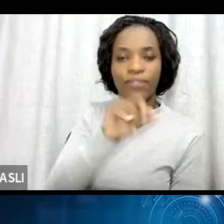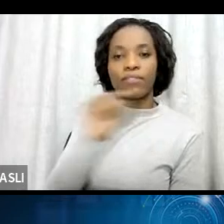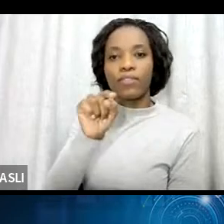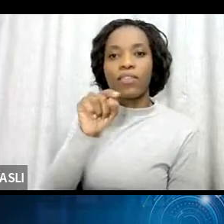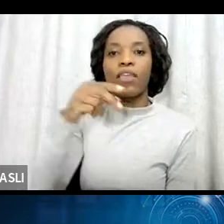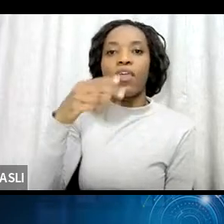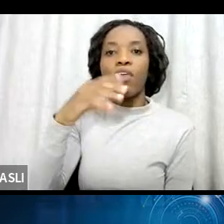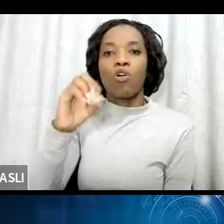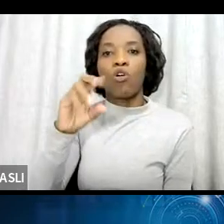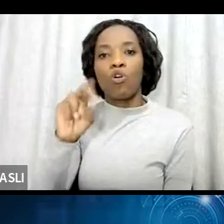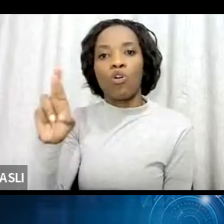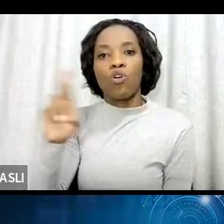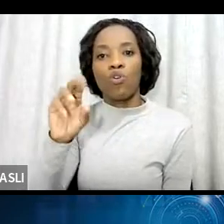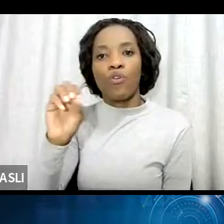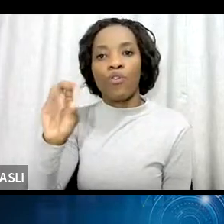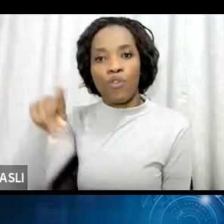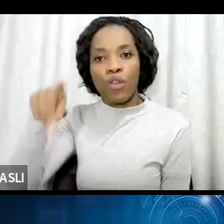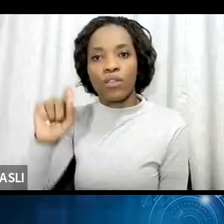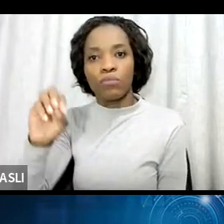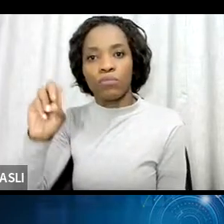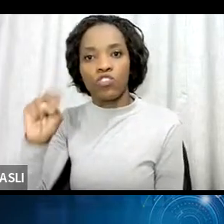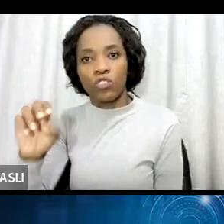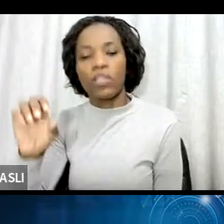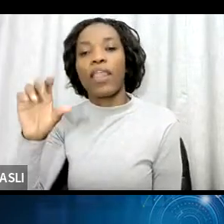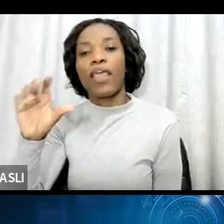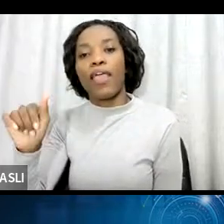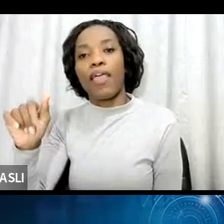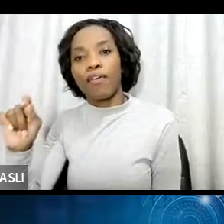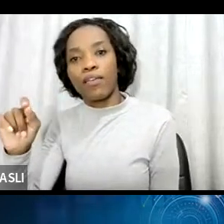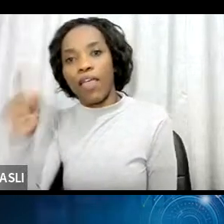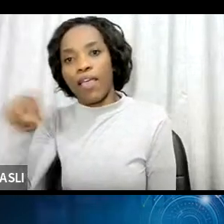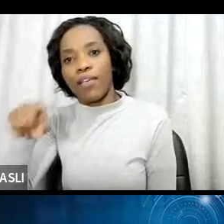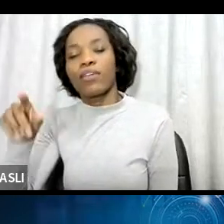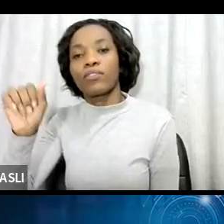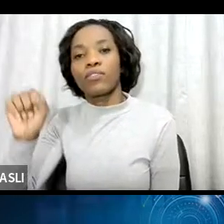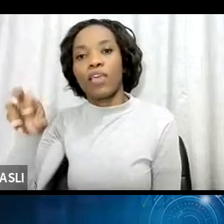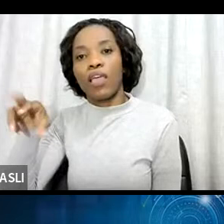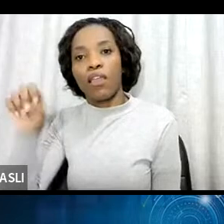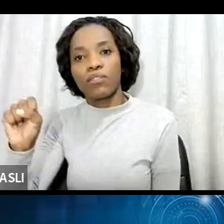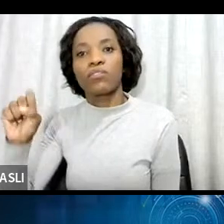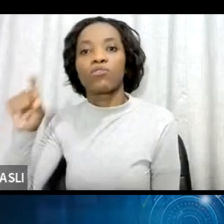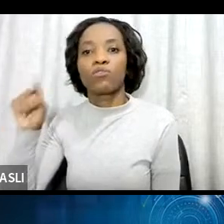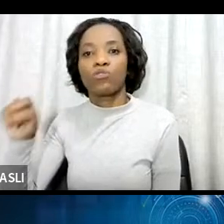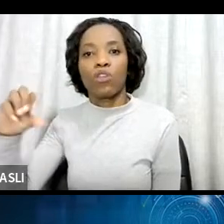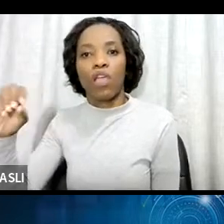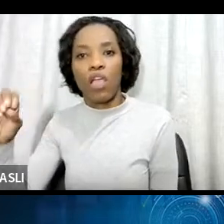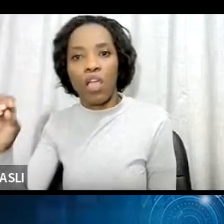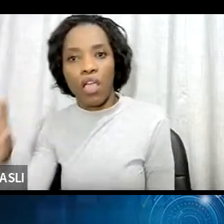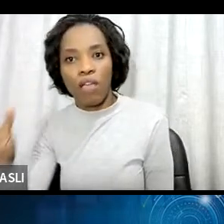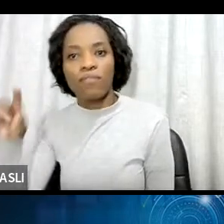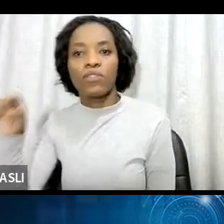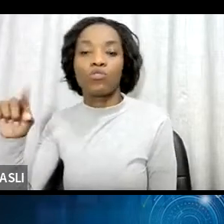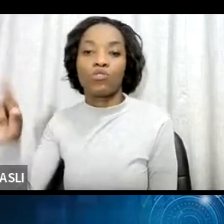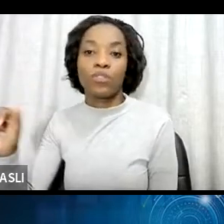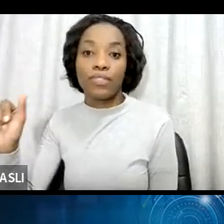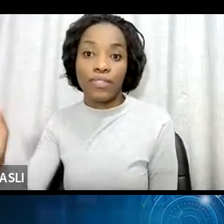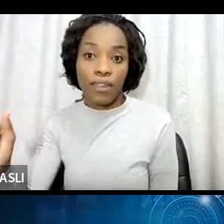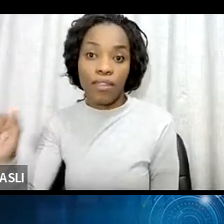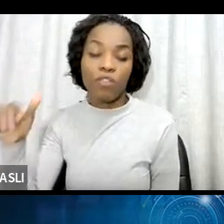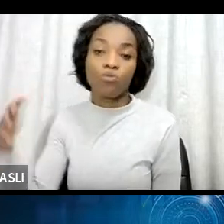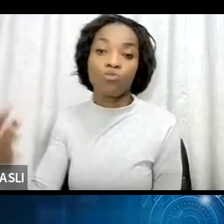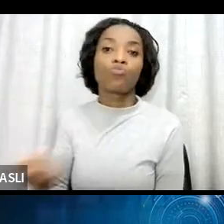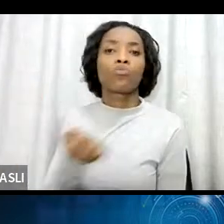anti-corruption@sars.gov.za. Now, a number of our traders and taxpayers may inquire what exactly is required to be